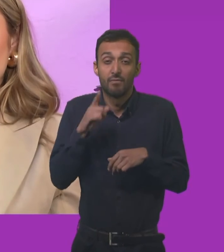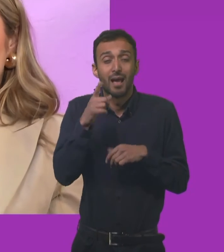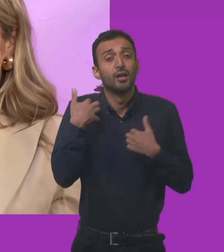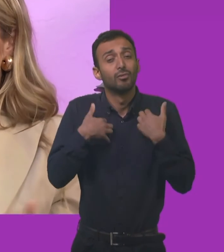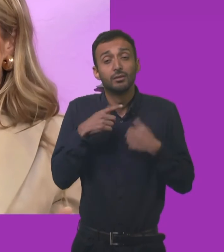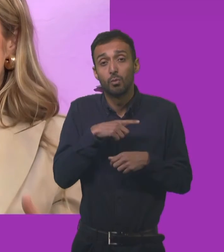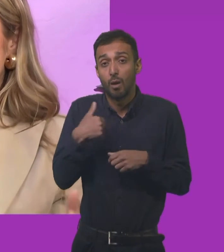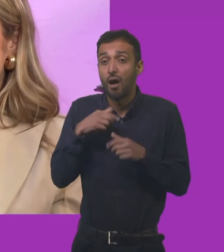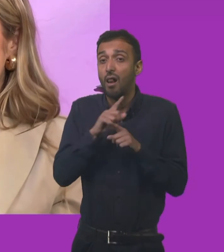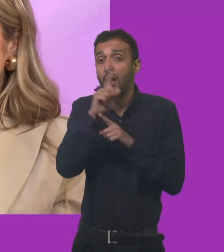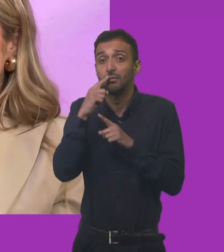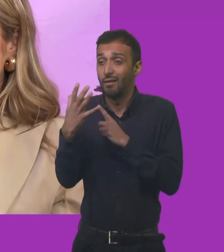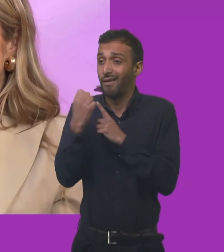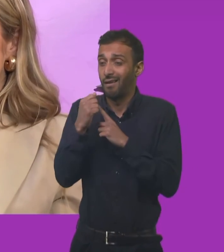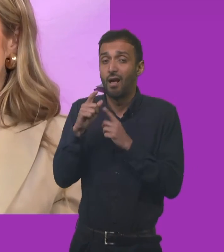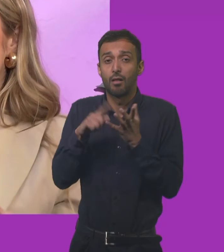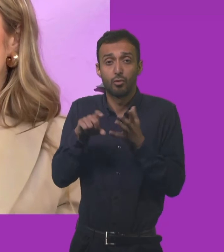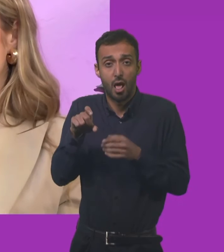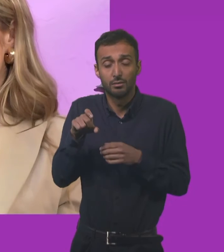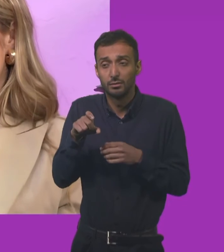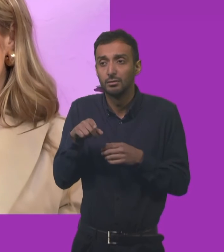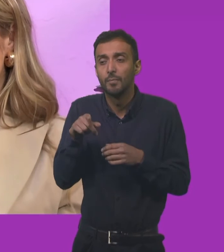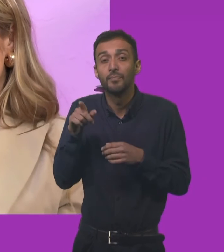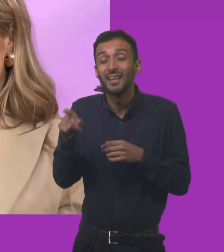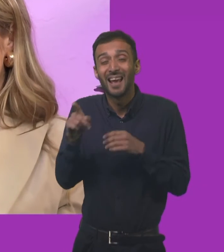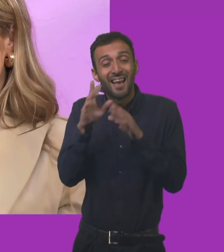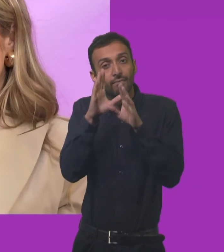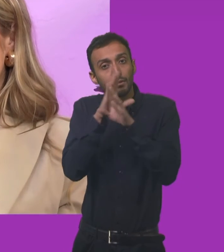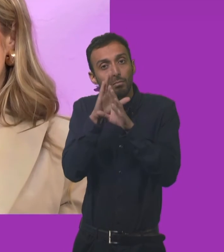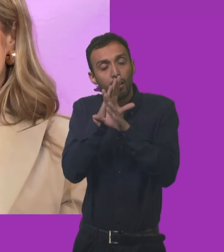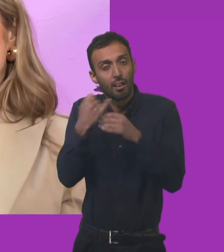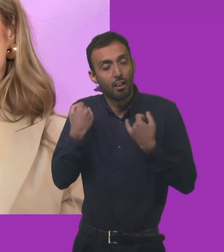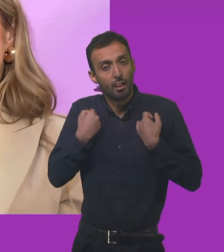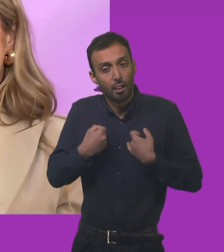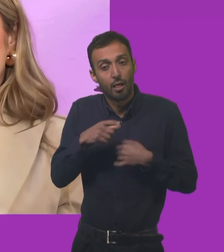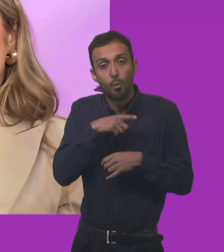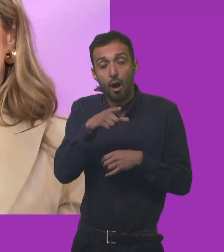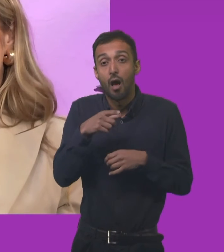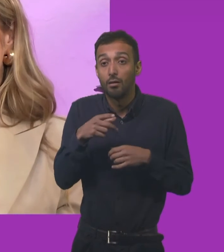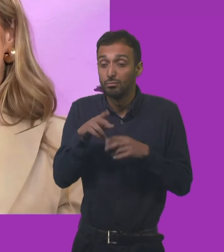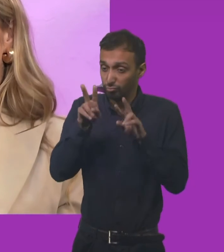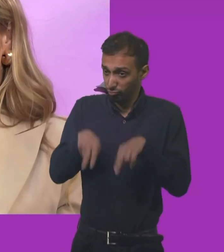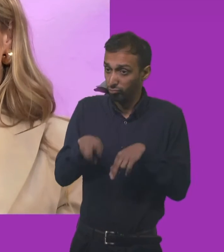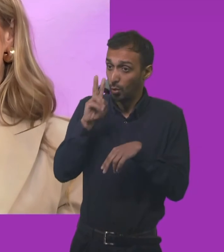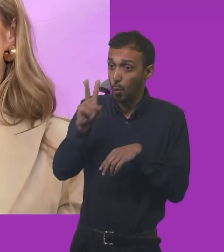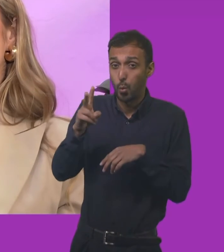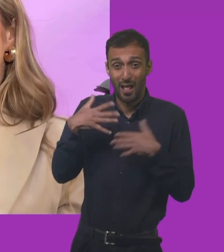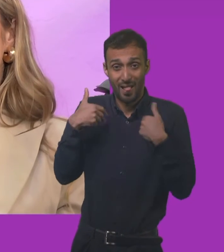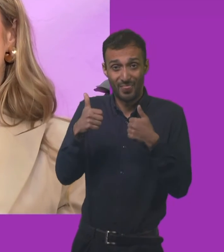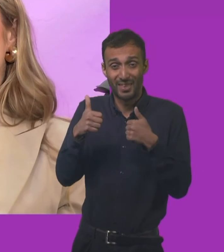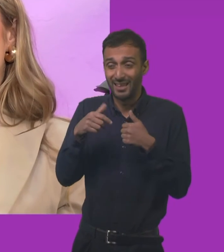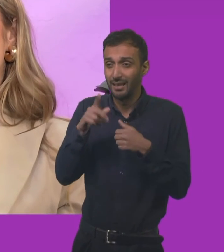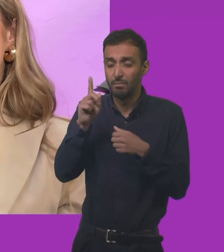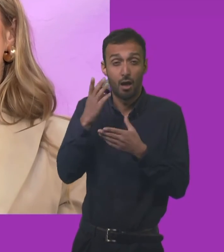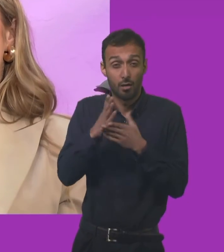because it's an invisible illness. Like, you look at someone and they look so healthy, but really you are suffering so much and you are